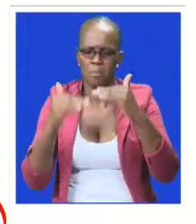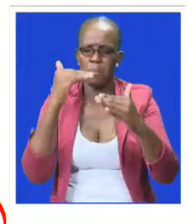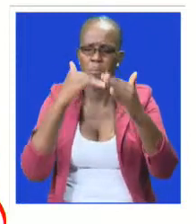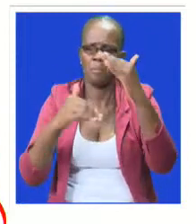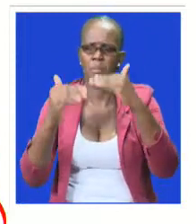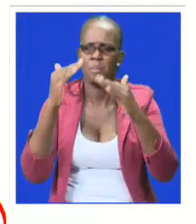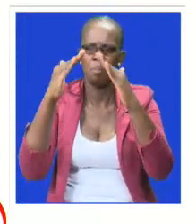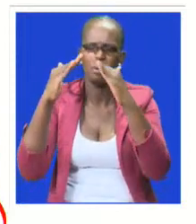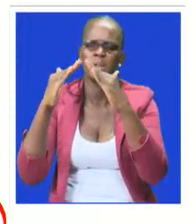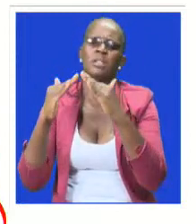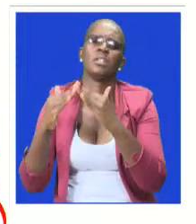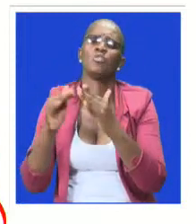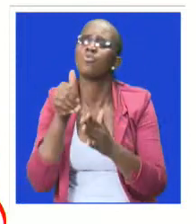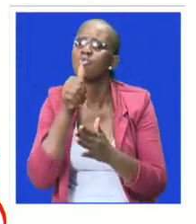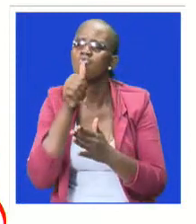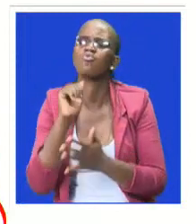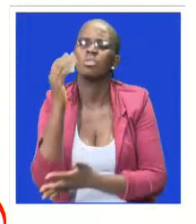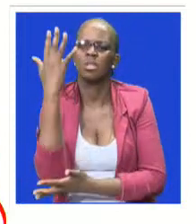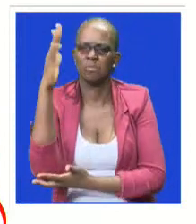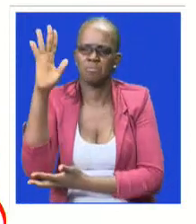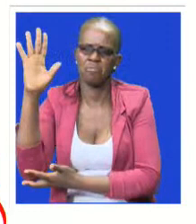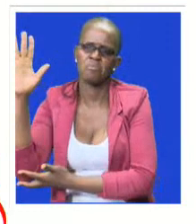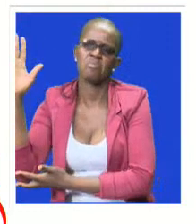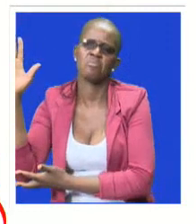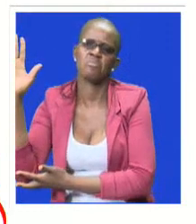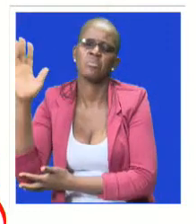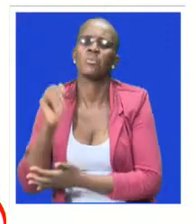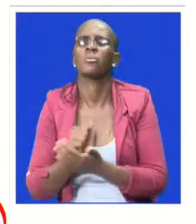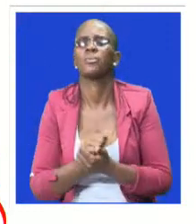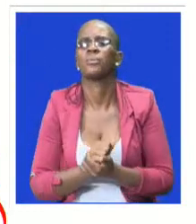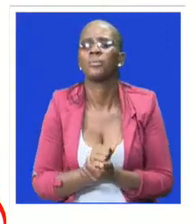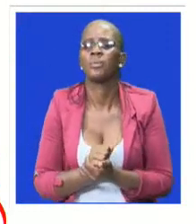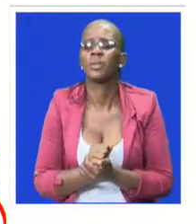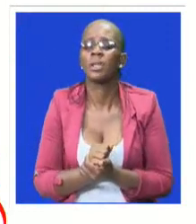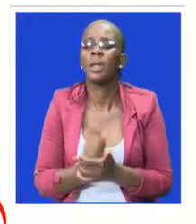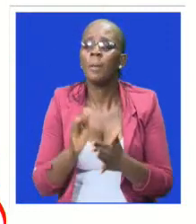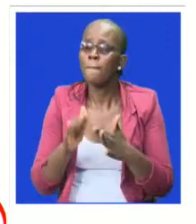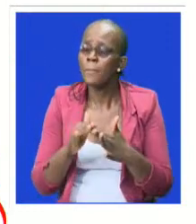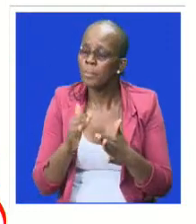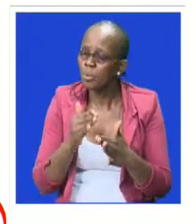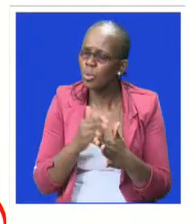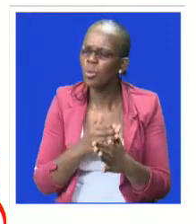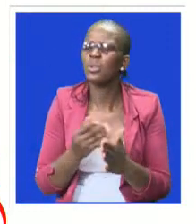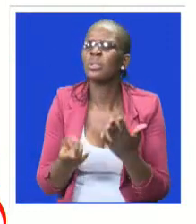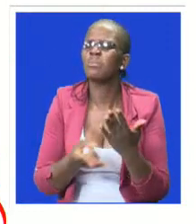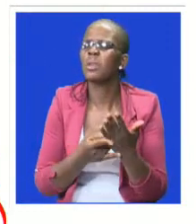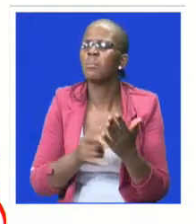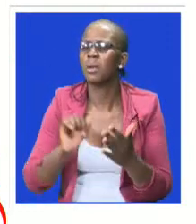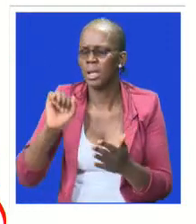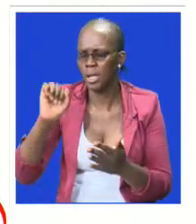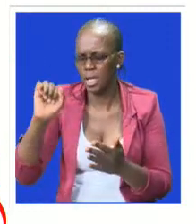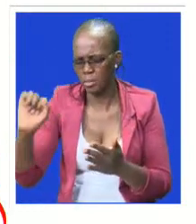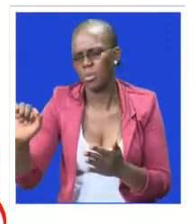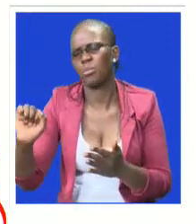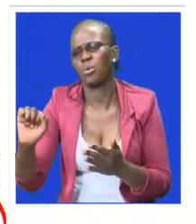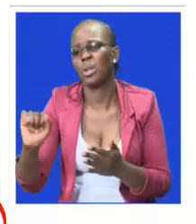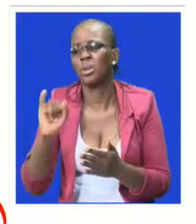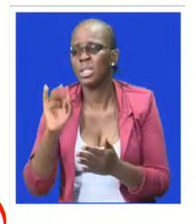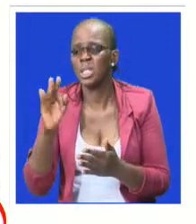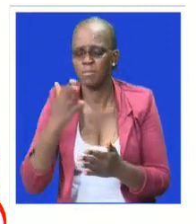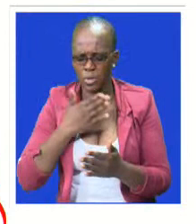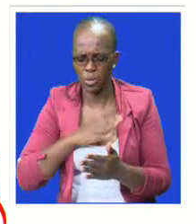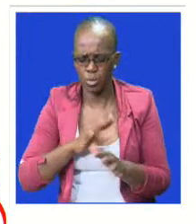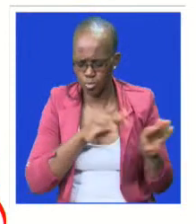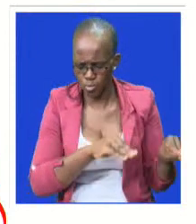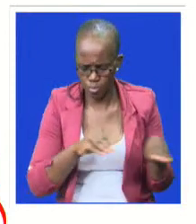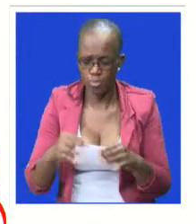round huts. Why? Because it was easy for them. When they were moving, they had